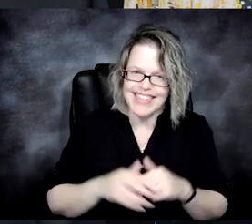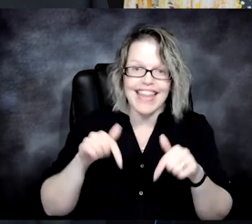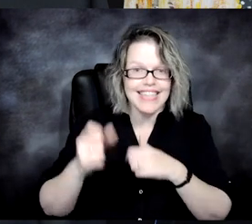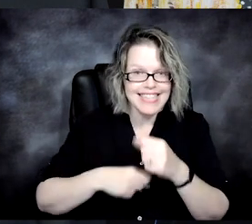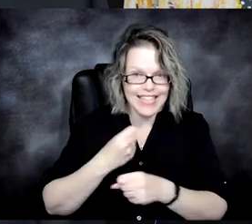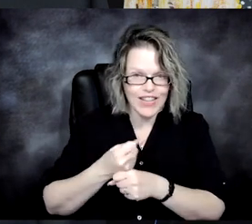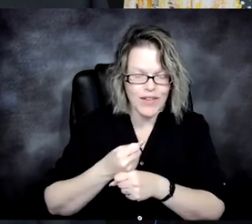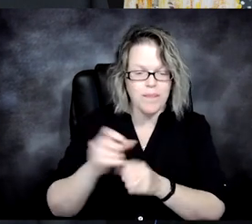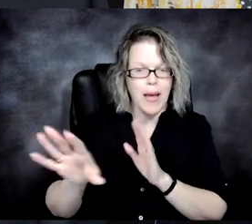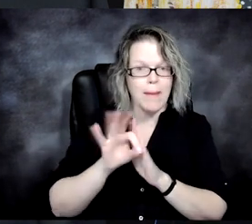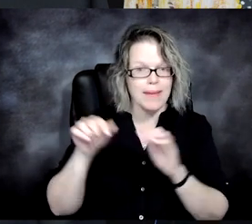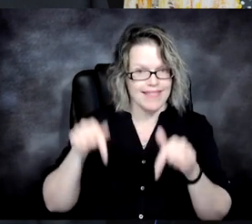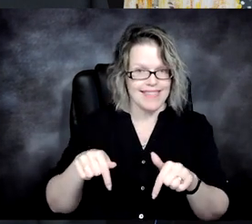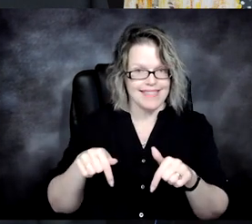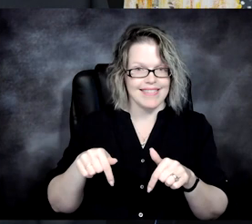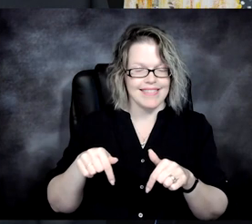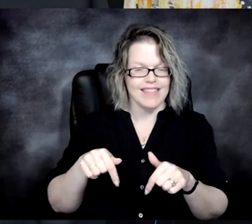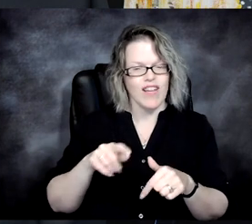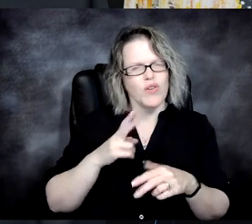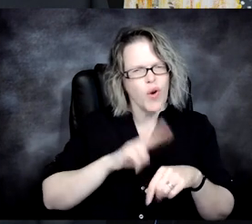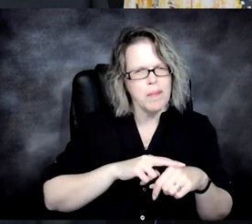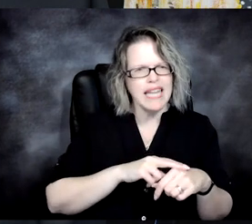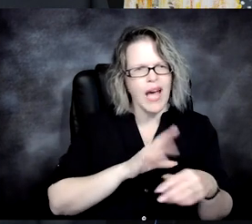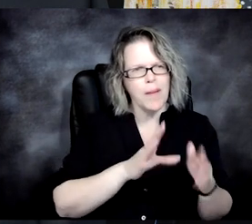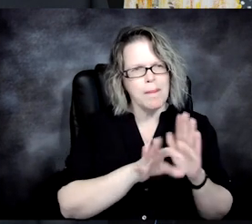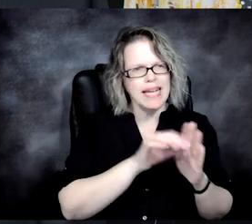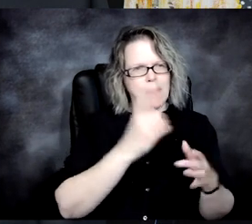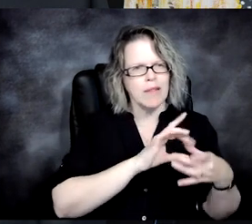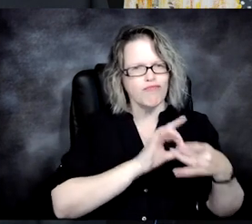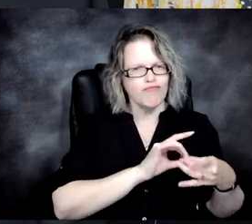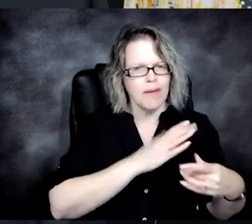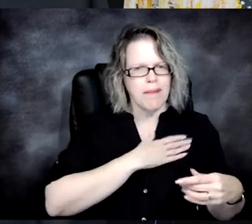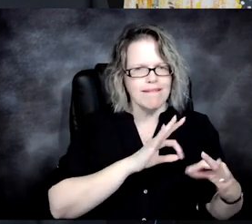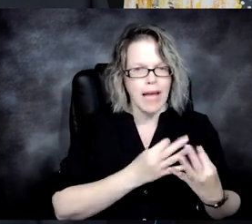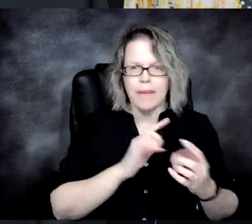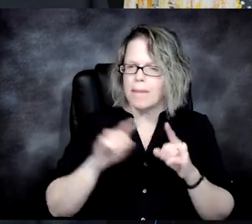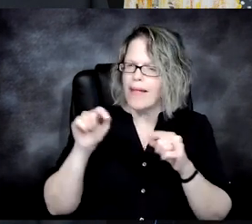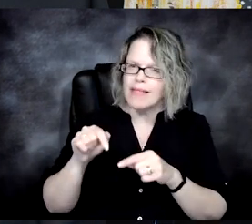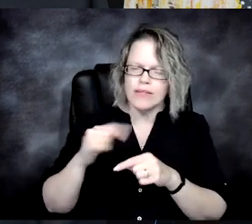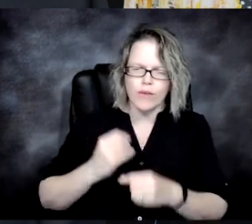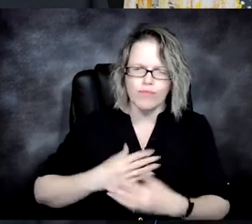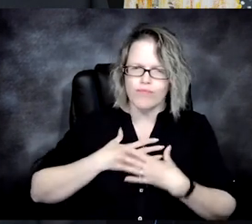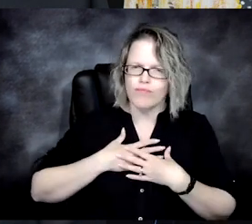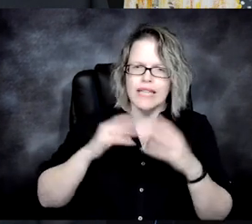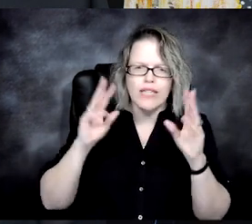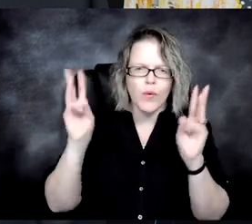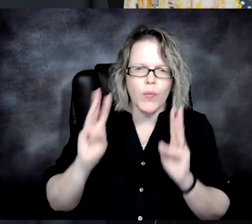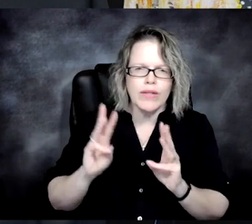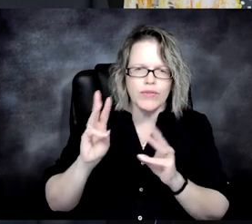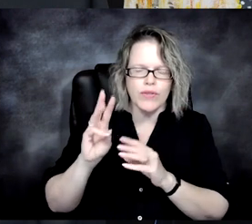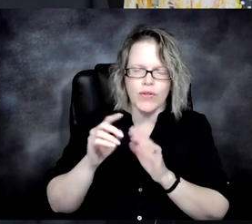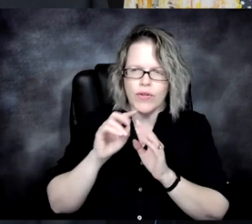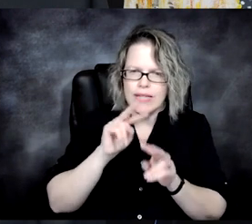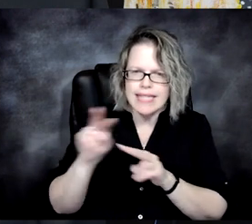this. Normally it would be something, a connection to my personal family, but this year I was moved by this wintry scene from Jacob Reeves. It's